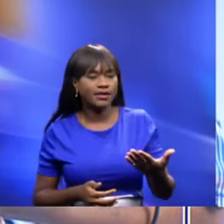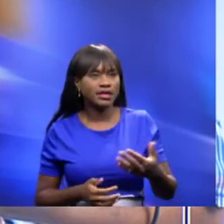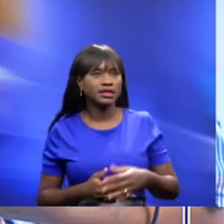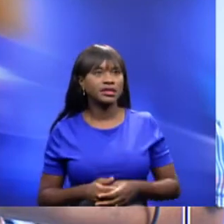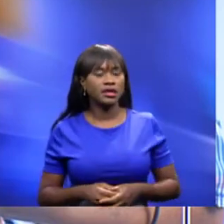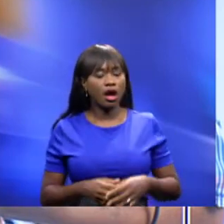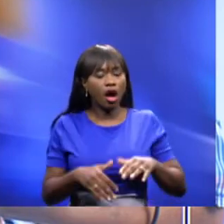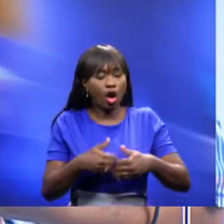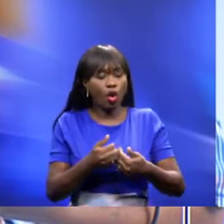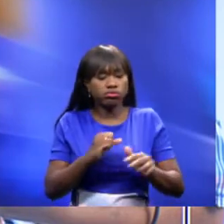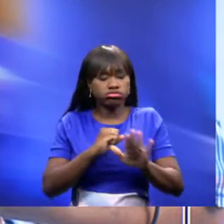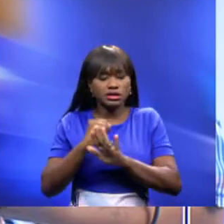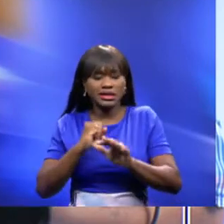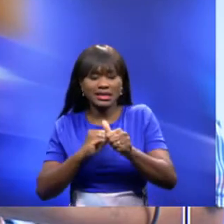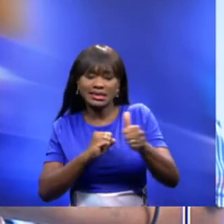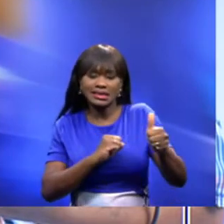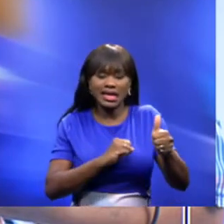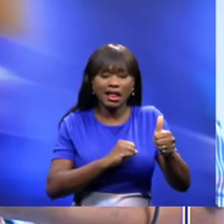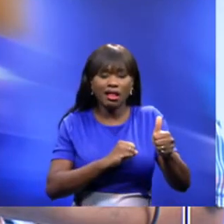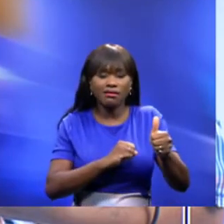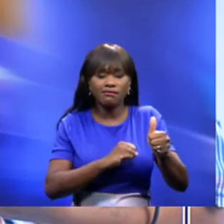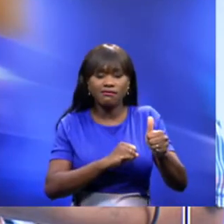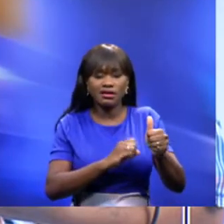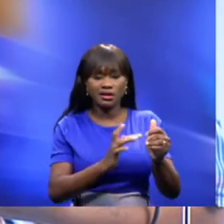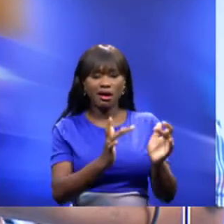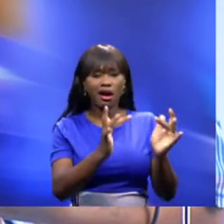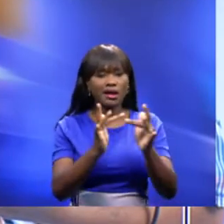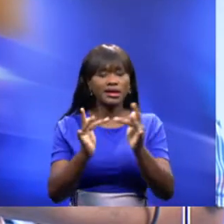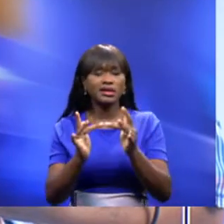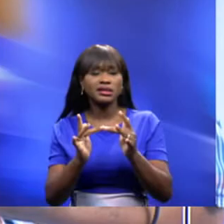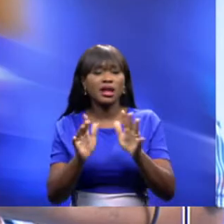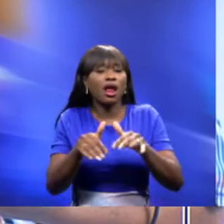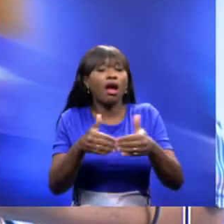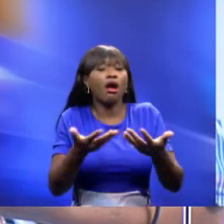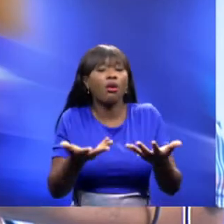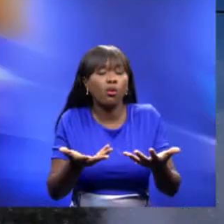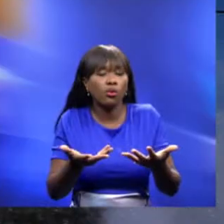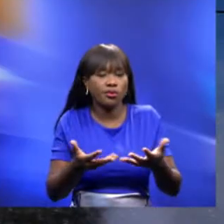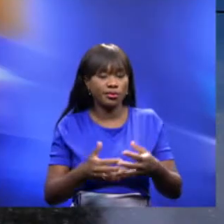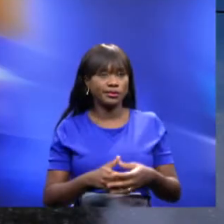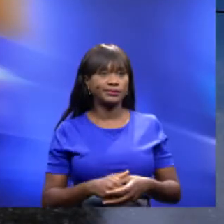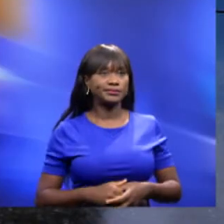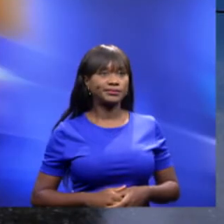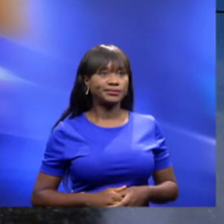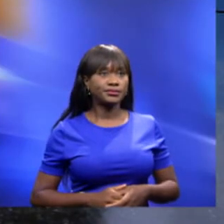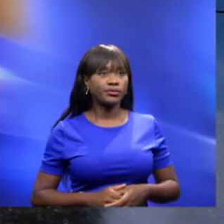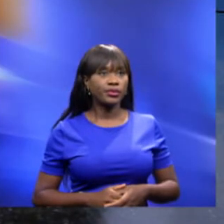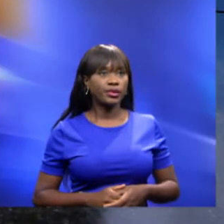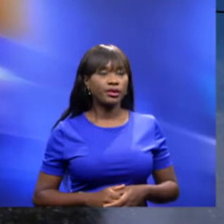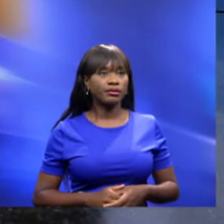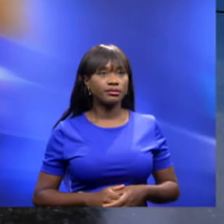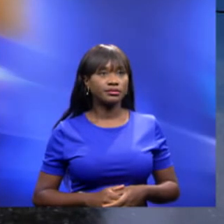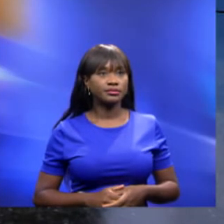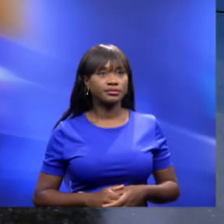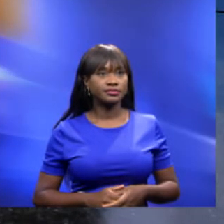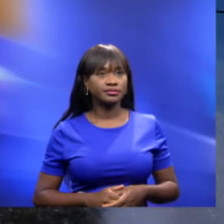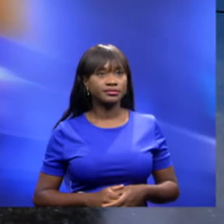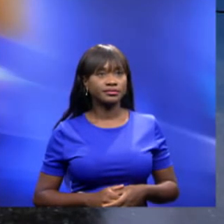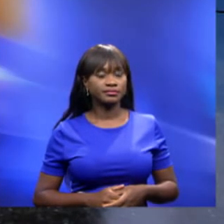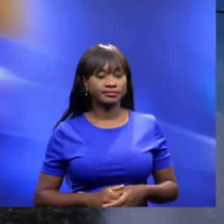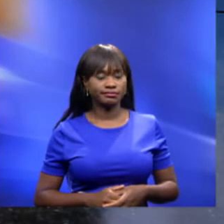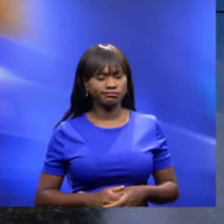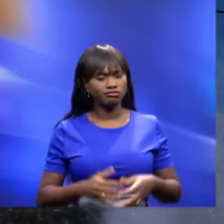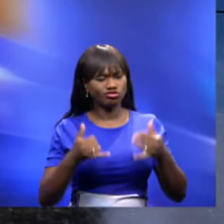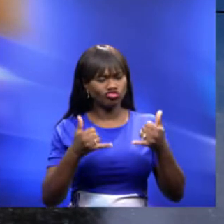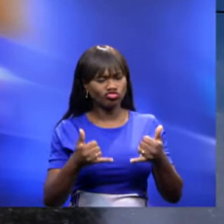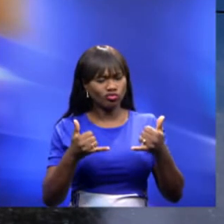protecting ourselves and creating a cyber safe environment. All right. Well, in terms of current